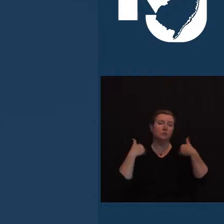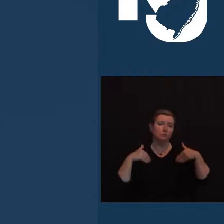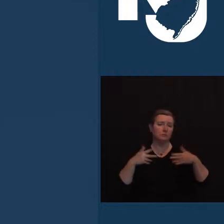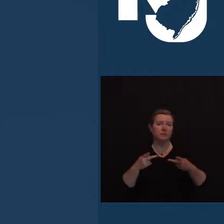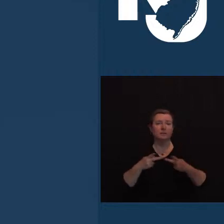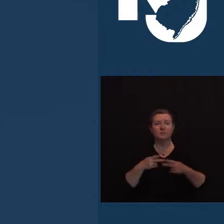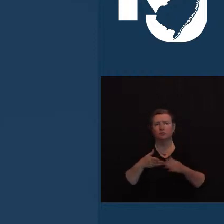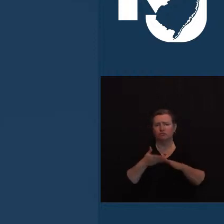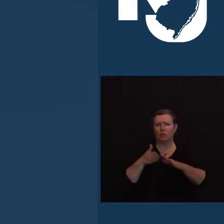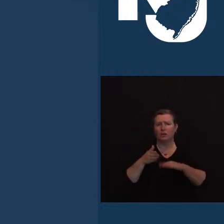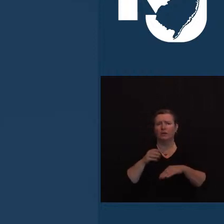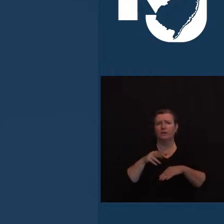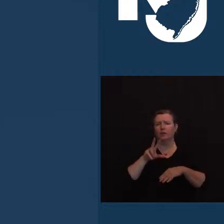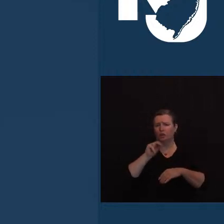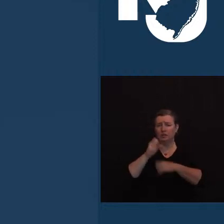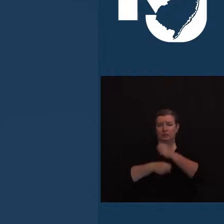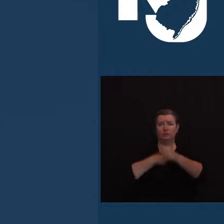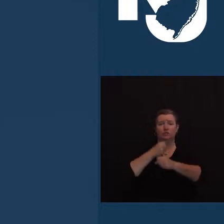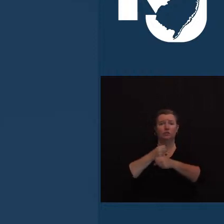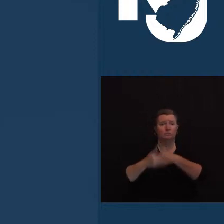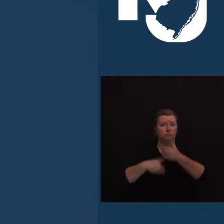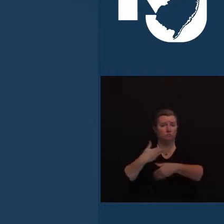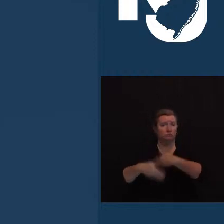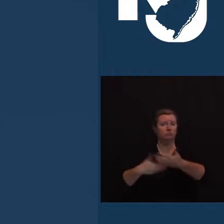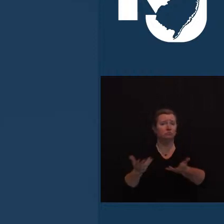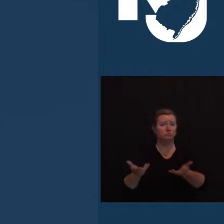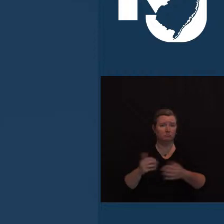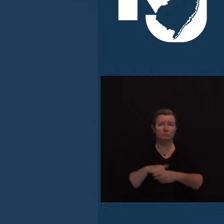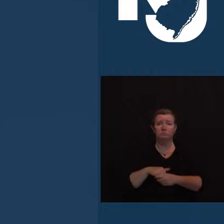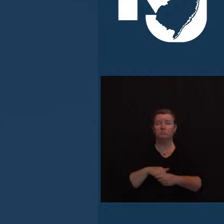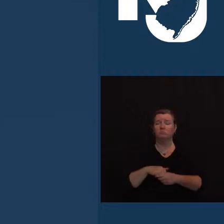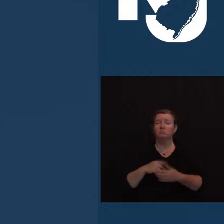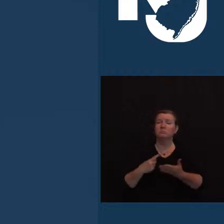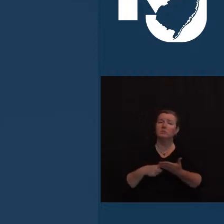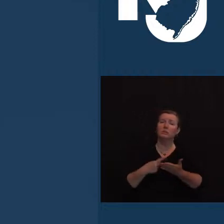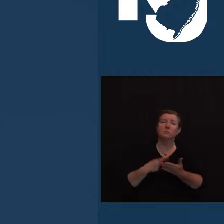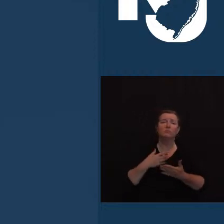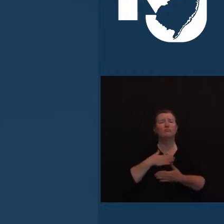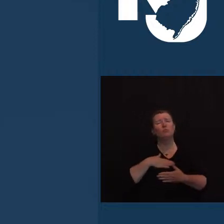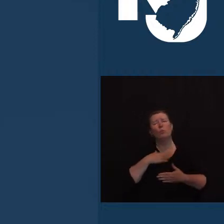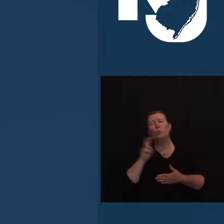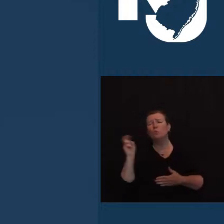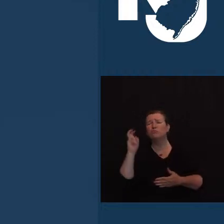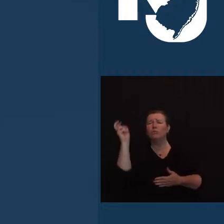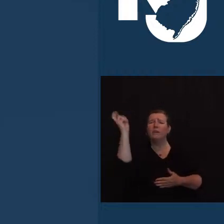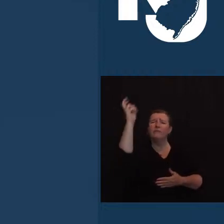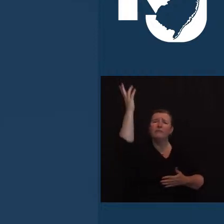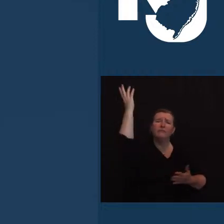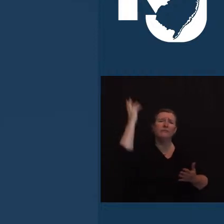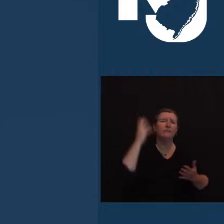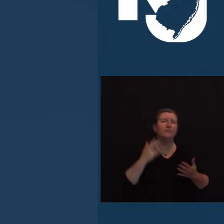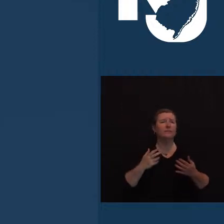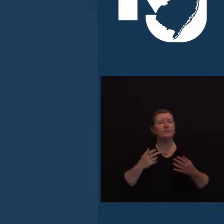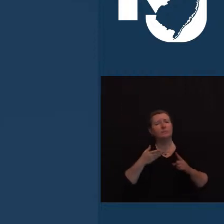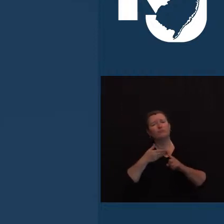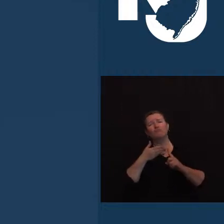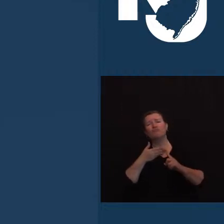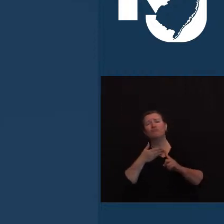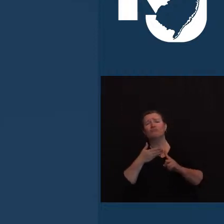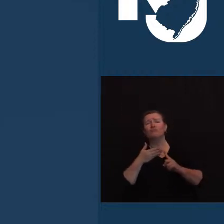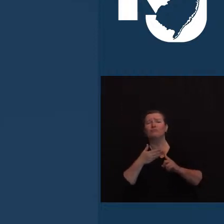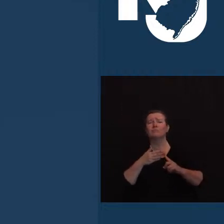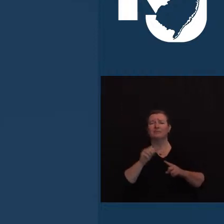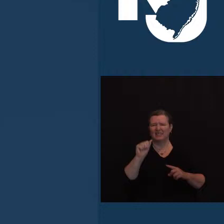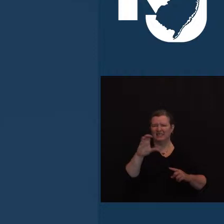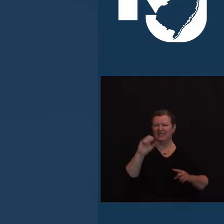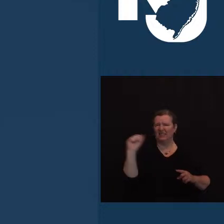even if that travel meant just taking a day trip to places like Atlantic City with her daughters and granddaughter or with friends. While